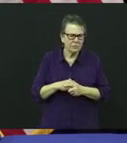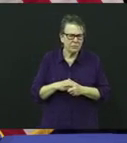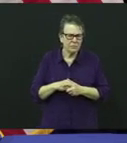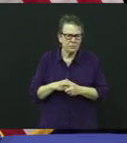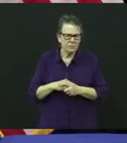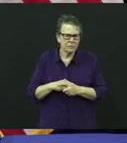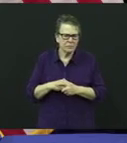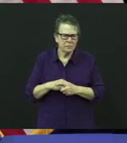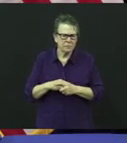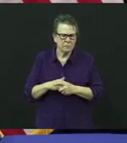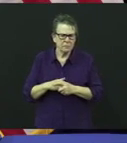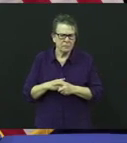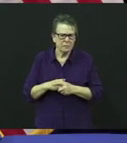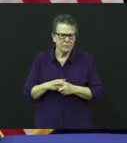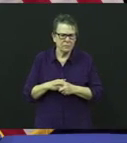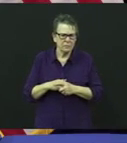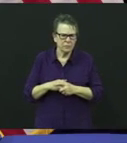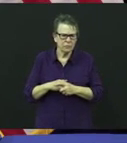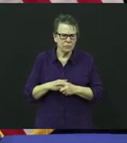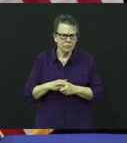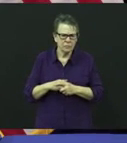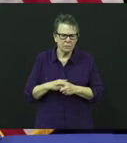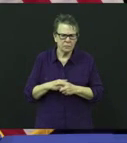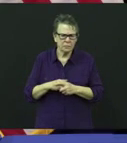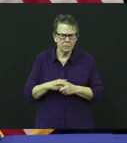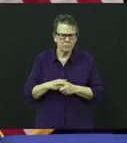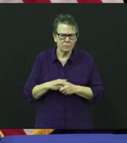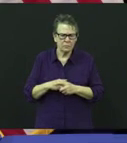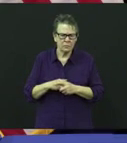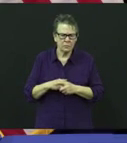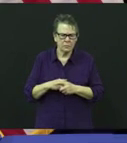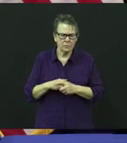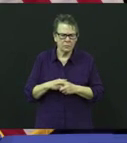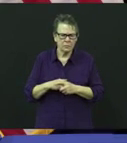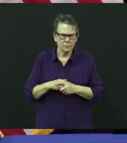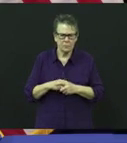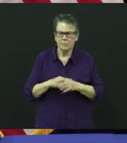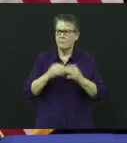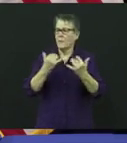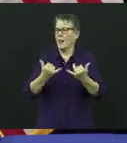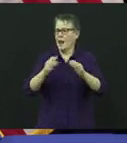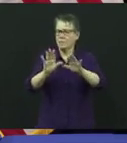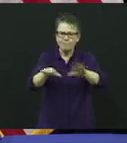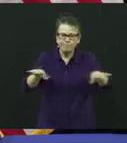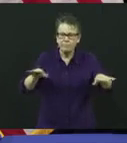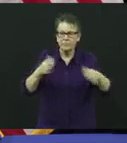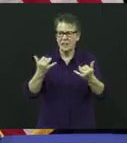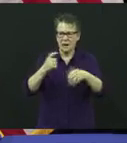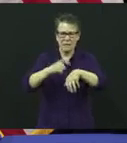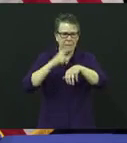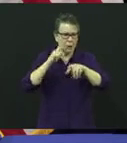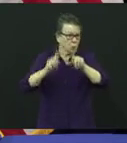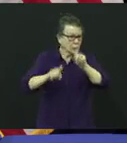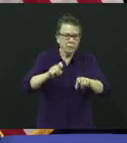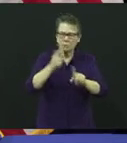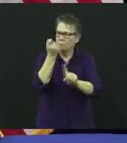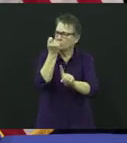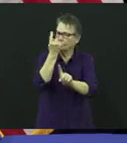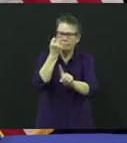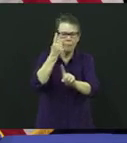this, we are hearing too many reports of some non-retail businesses which are violating, both in fact and in